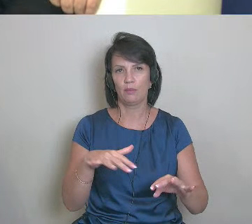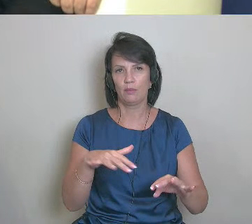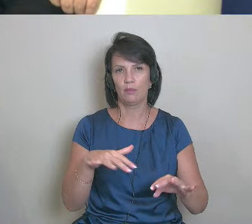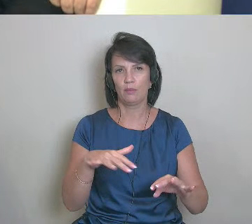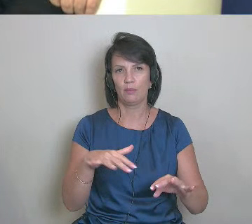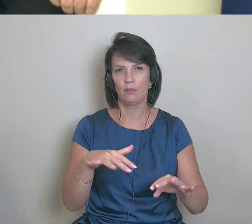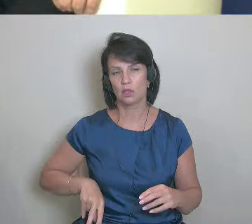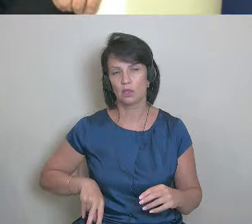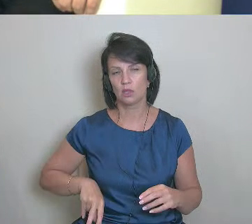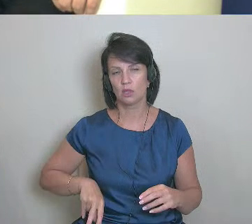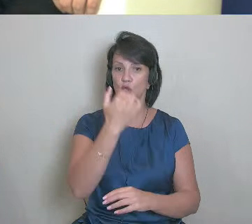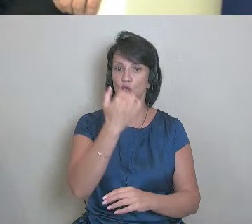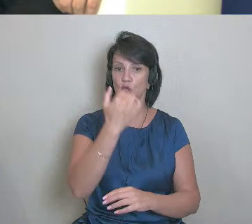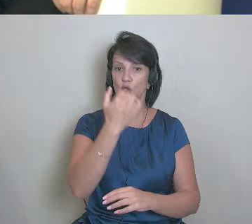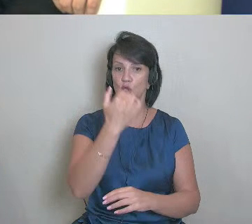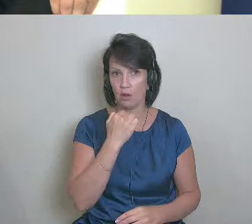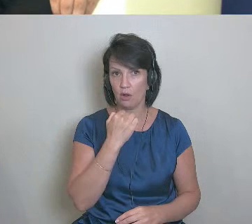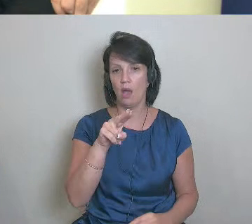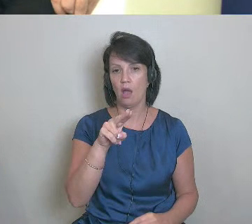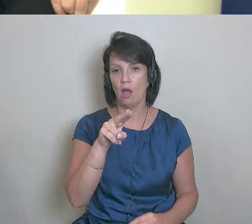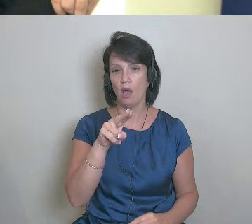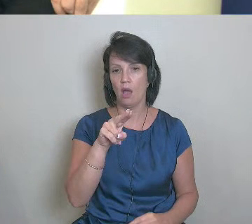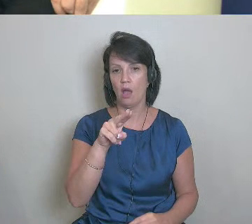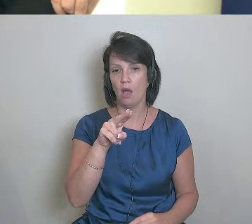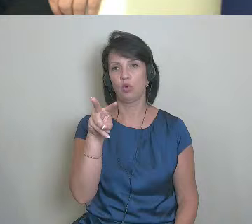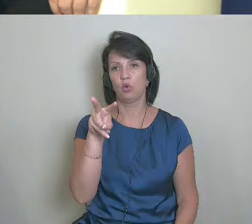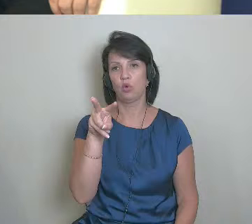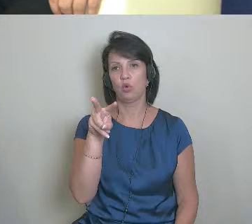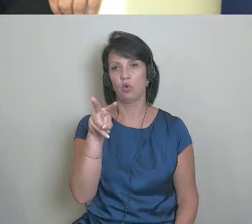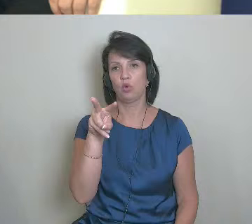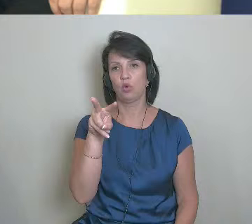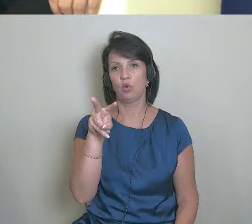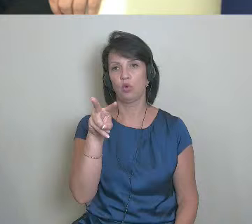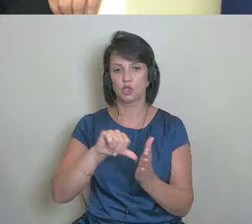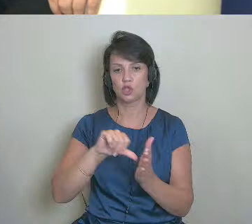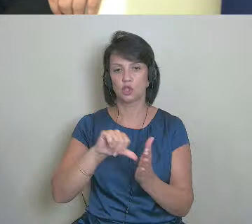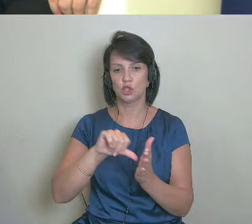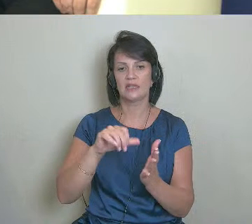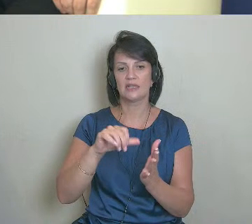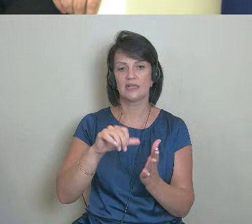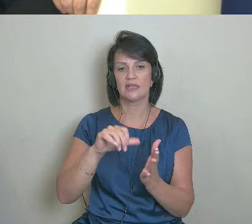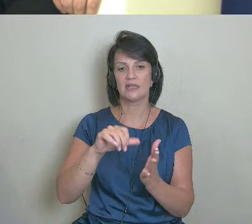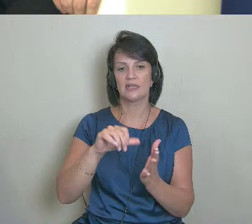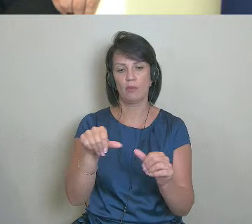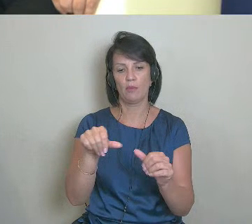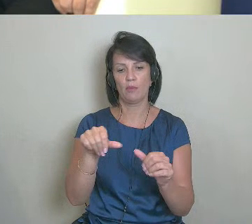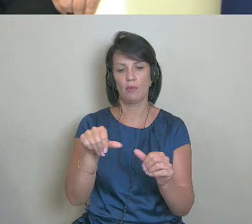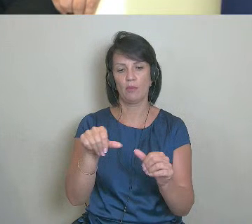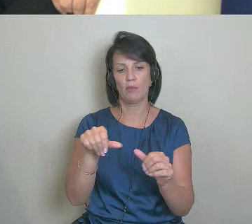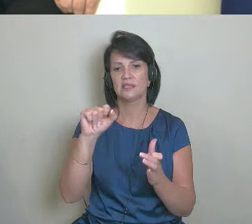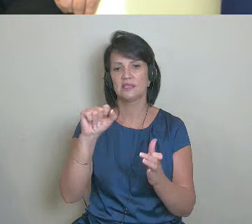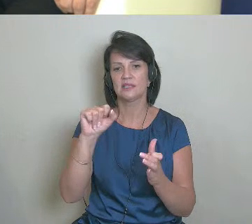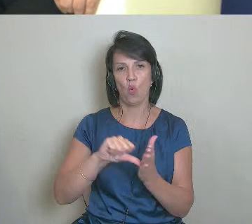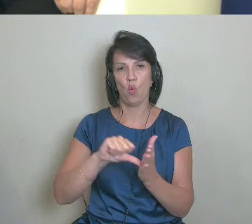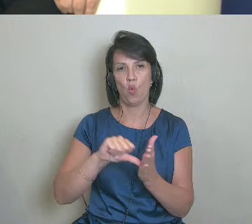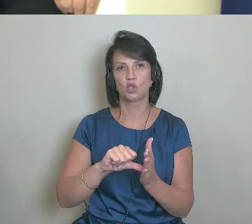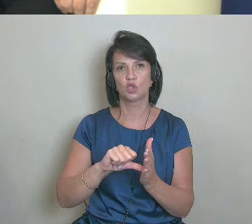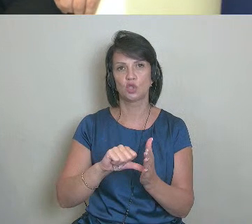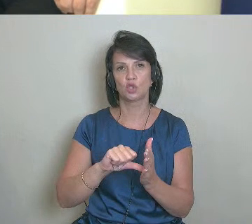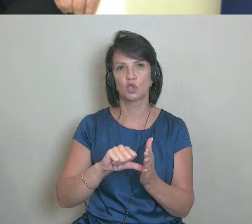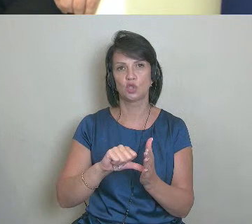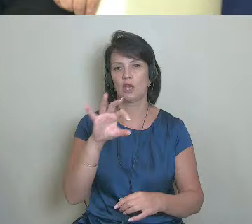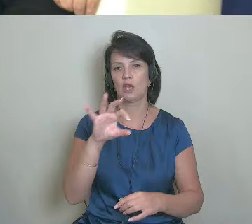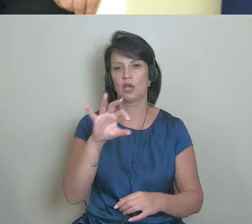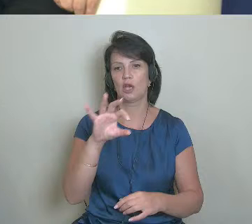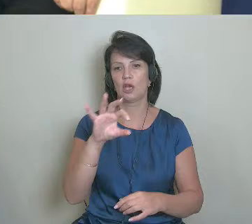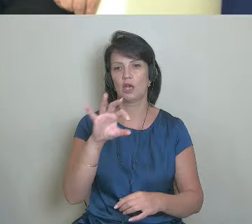laws and other specificities. Let me thank Pavlo Lyubchenko, CC member, for being